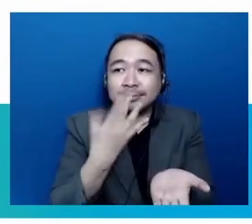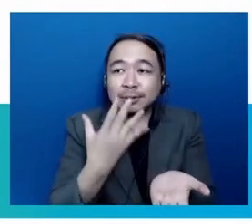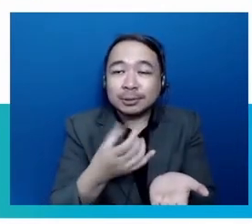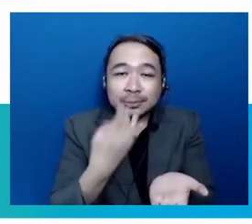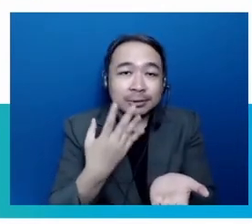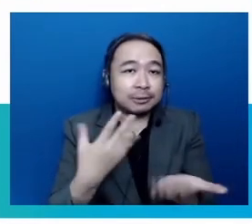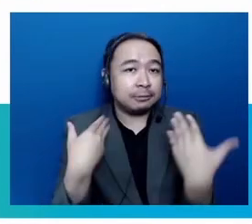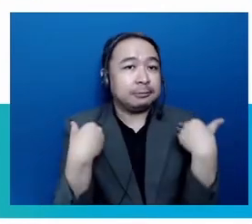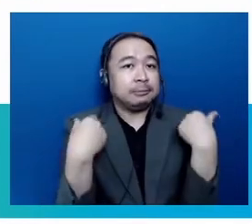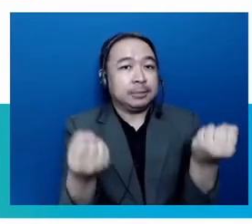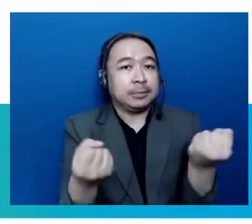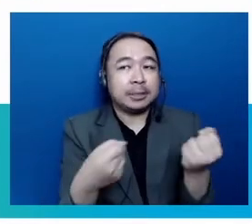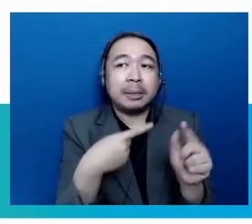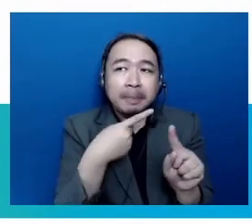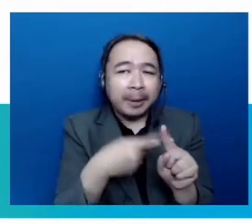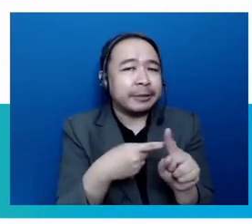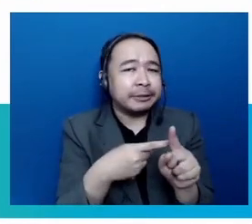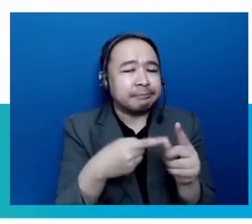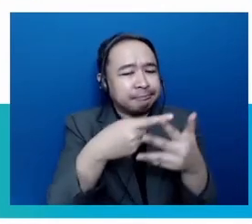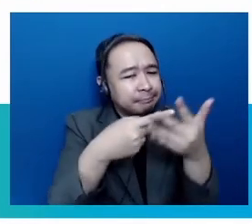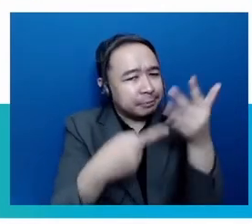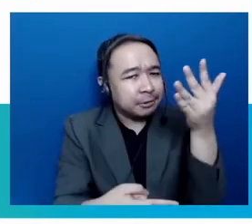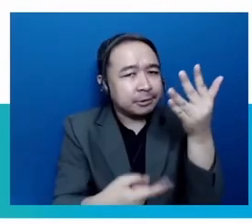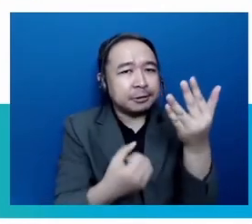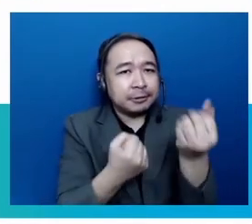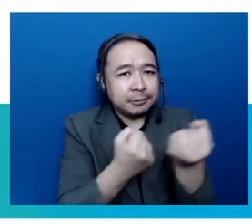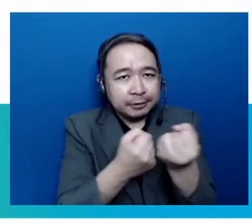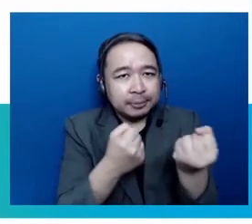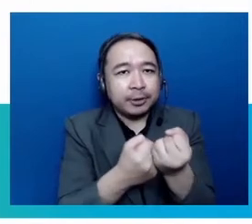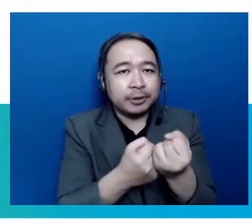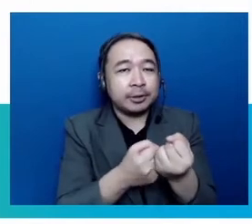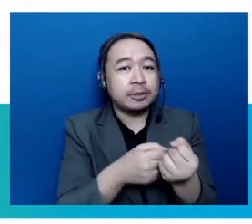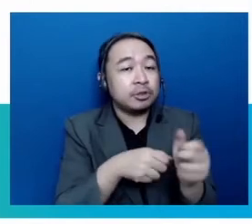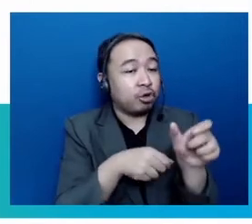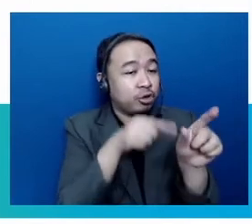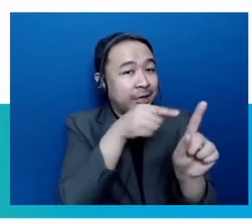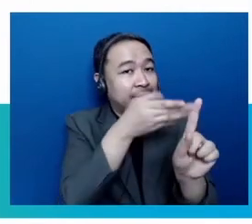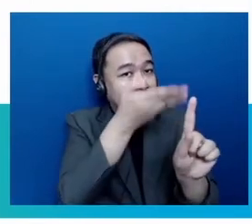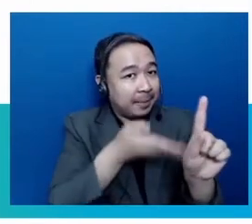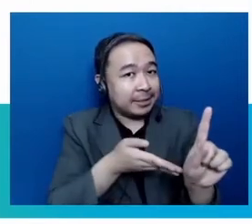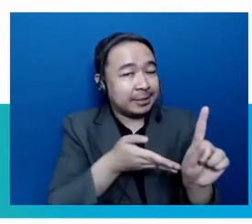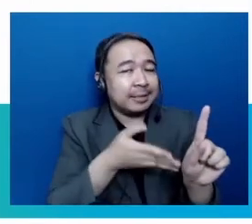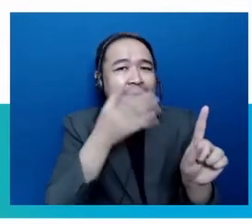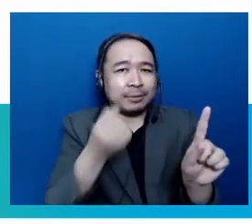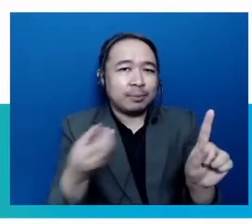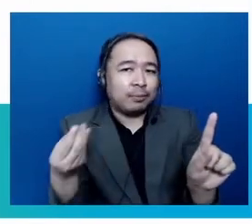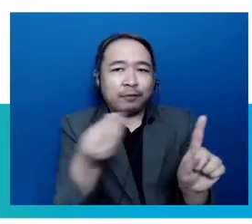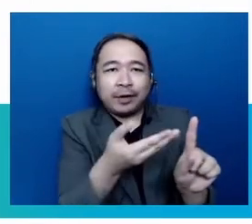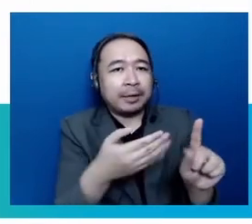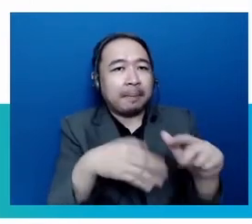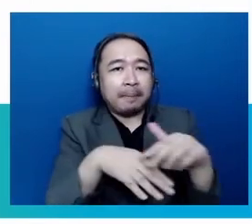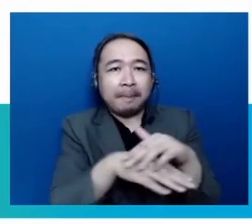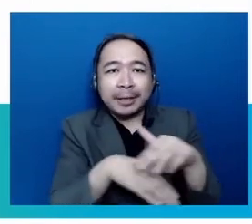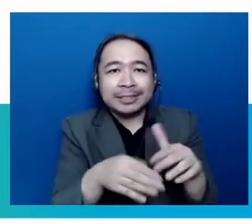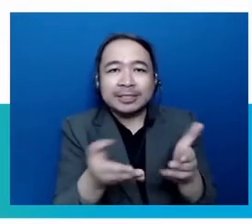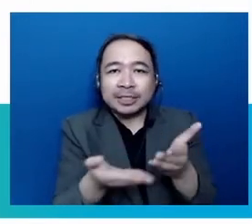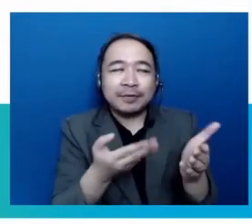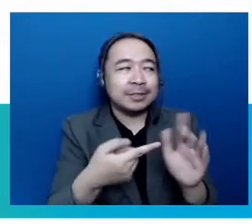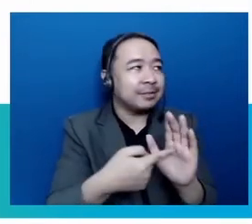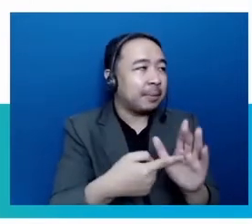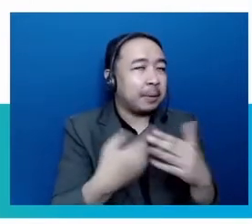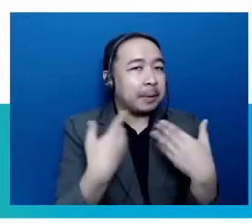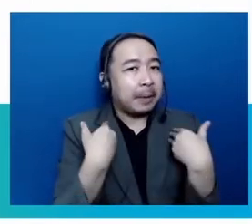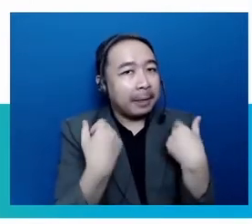pickers. And now the discussion is always to make sure that they have the basic services like health, education for their